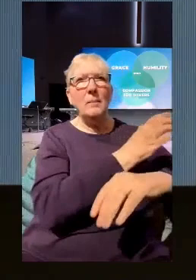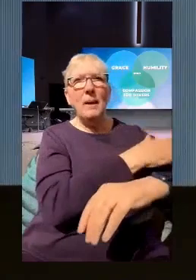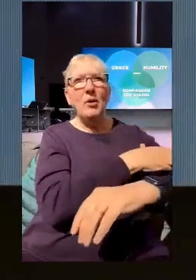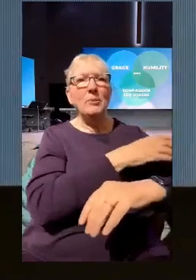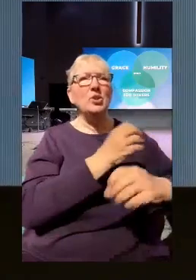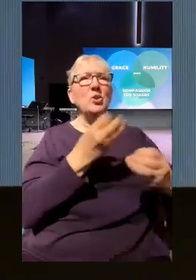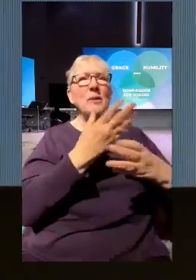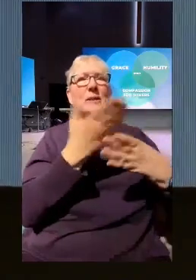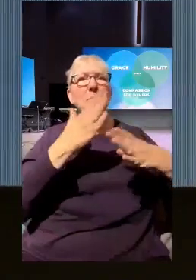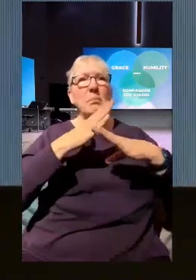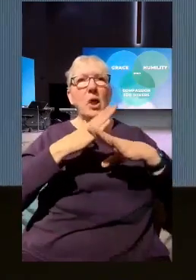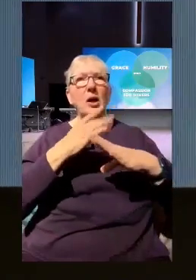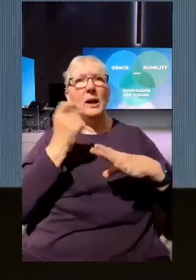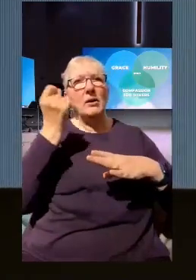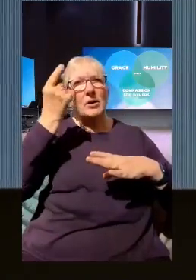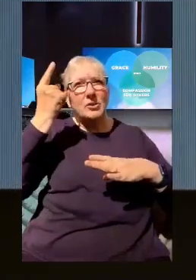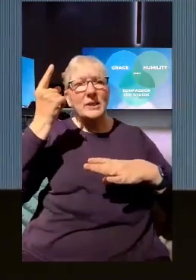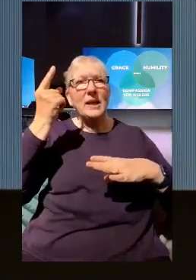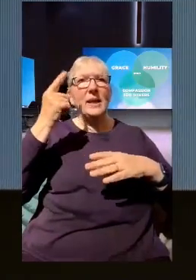grace.